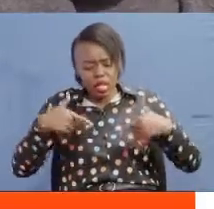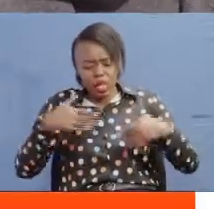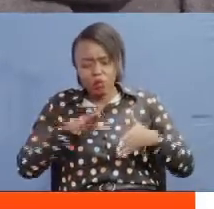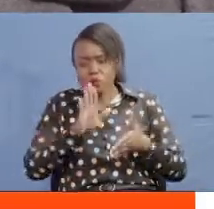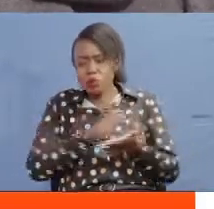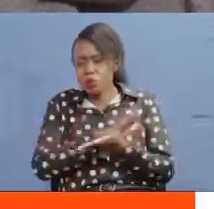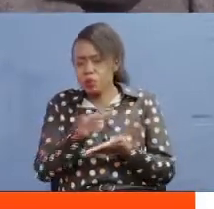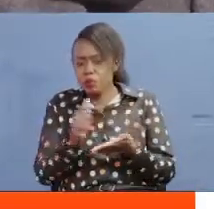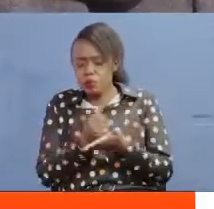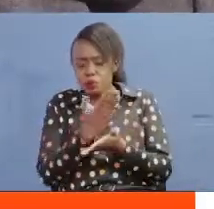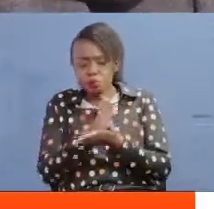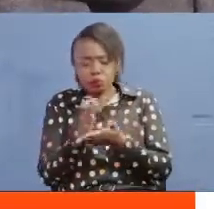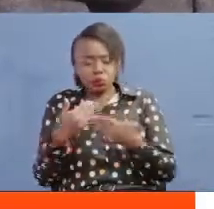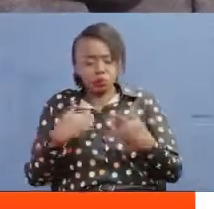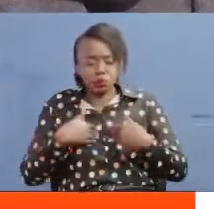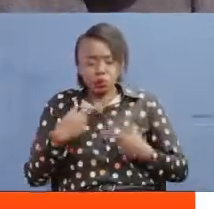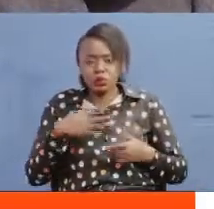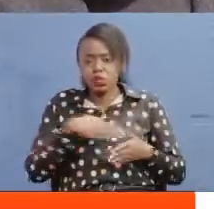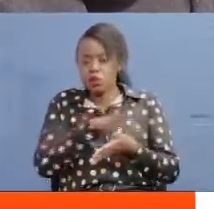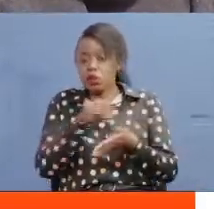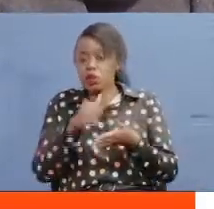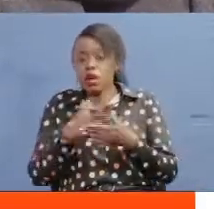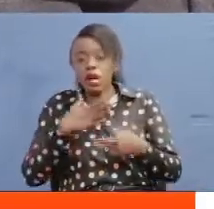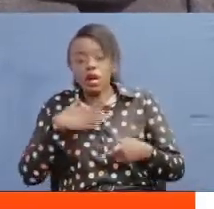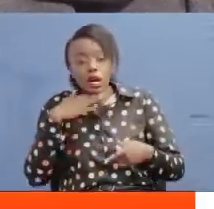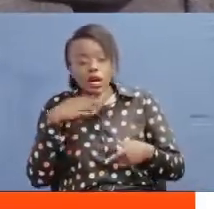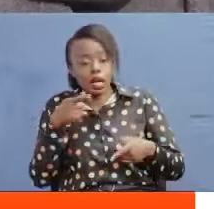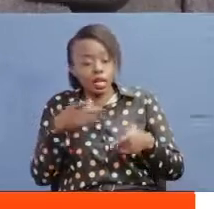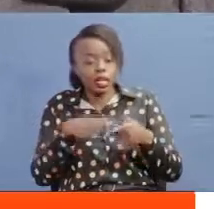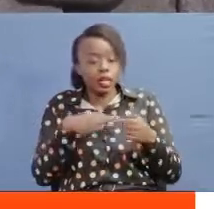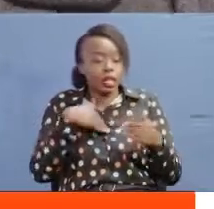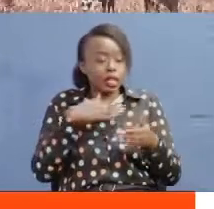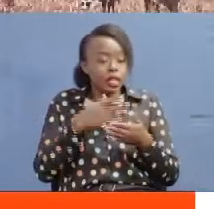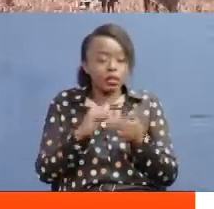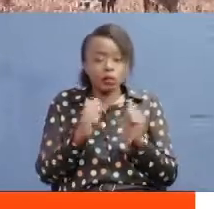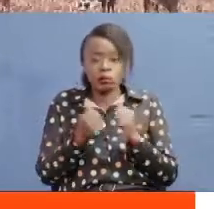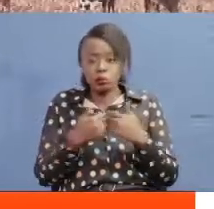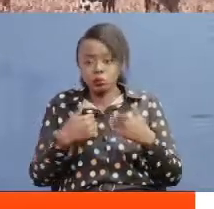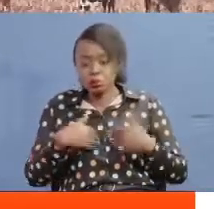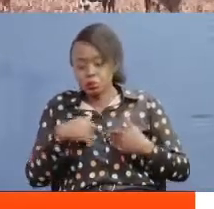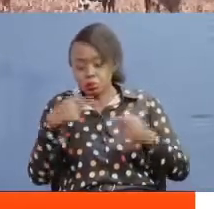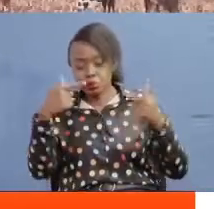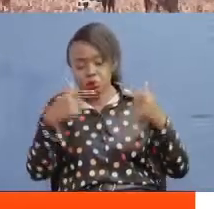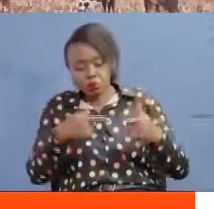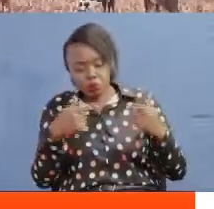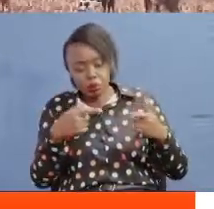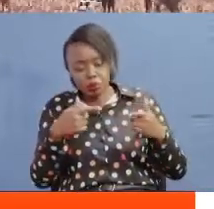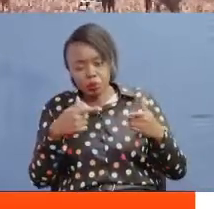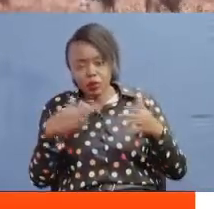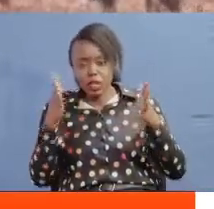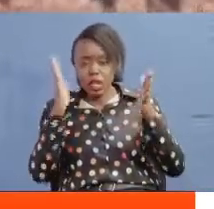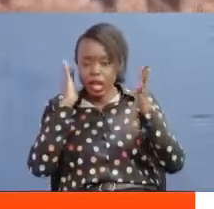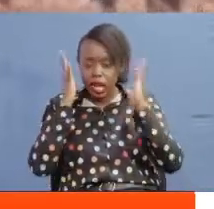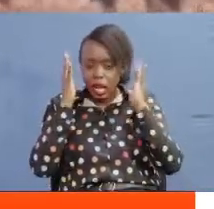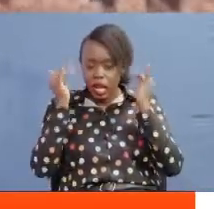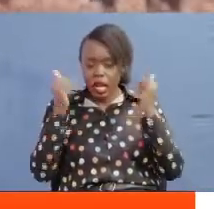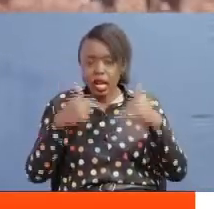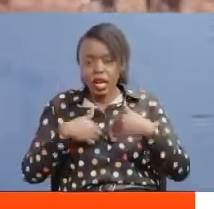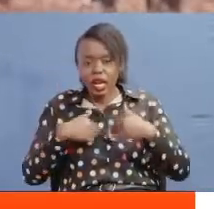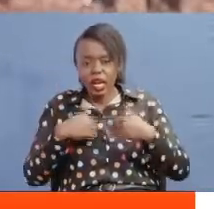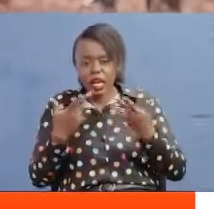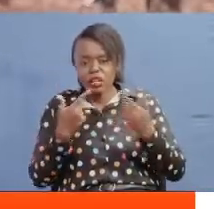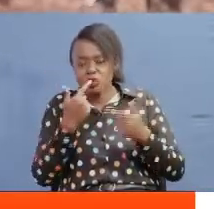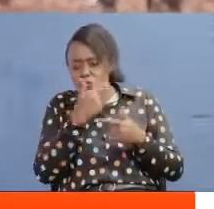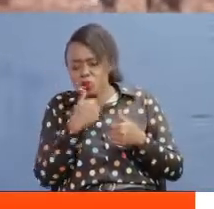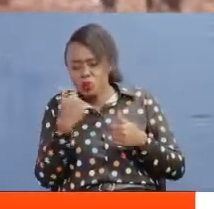Some of the farmers lost all of their cows in the mysterious death. Hii ng'ombe yote kiana kuangalia sinatoa maji kwa